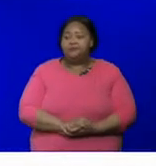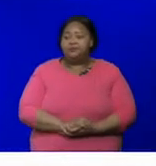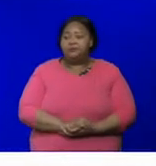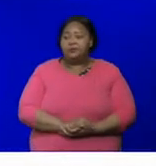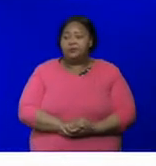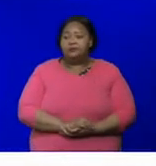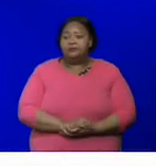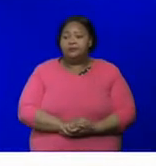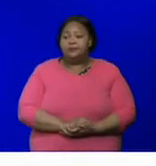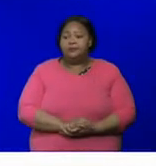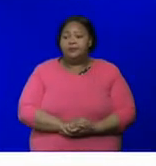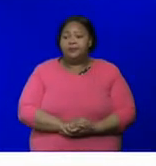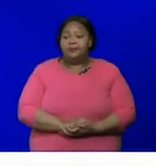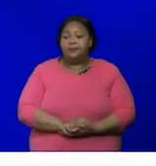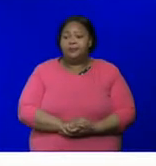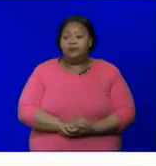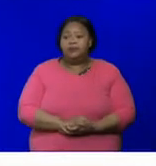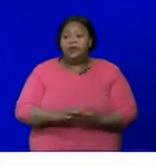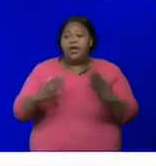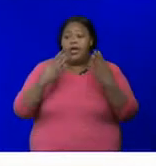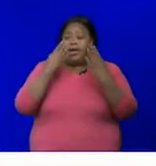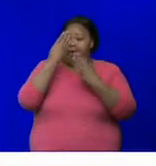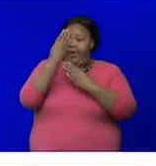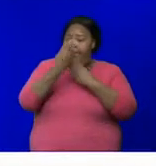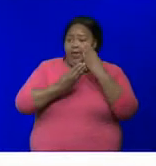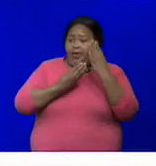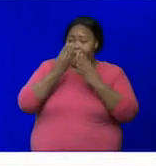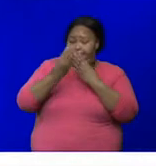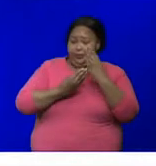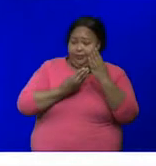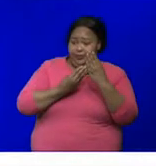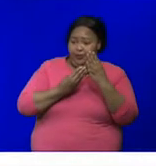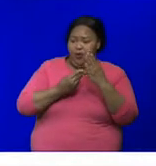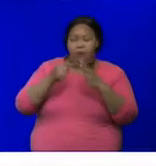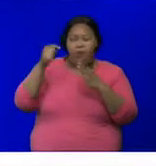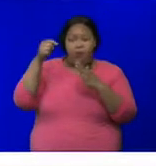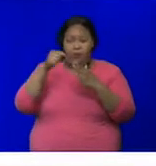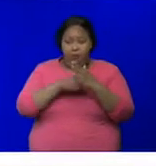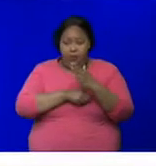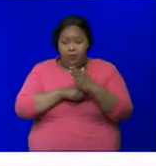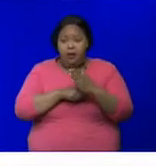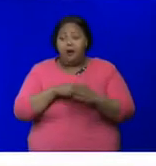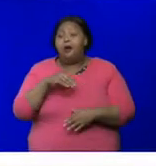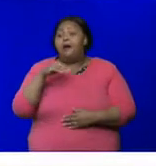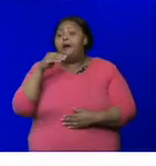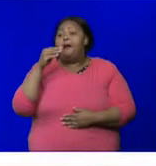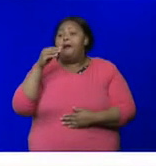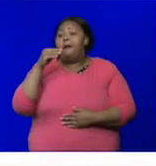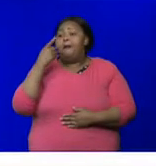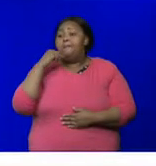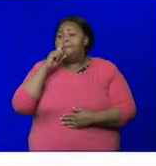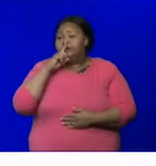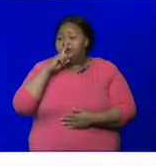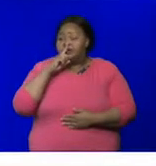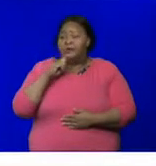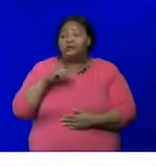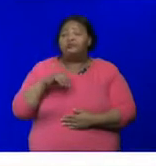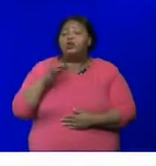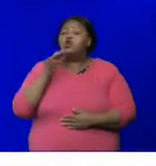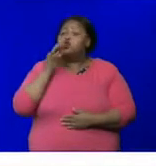but let there be inclusion of the youth. The youth is out there, they comply, they have ideas, they have the